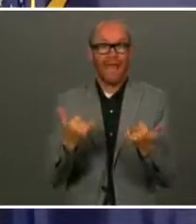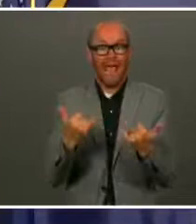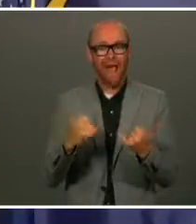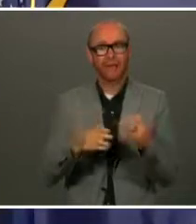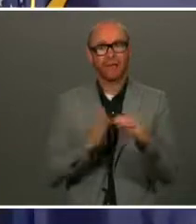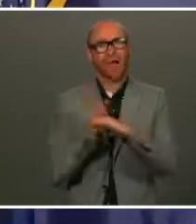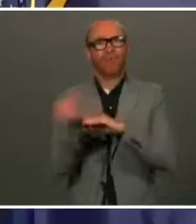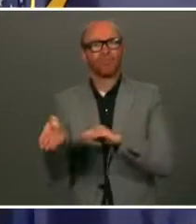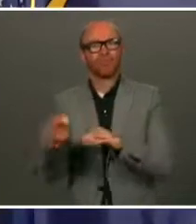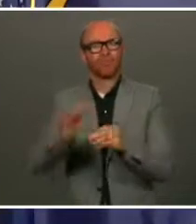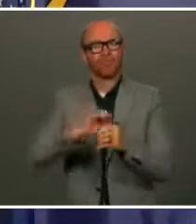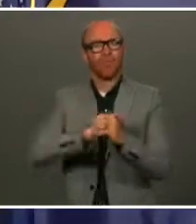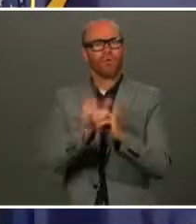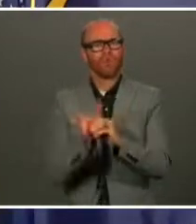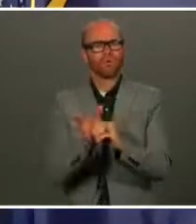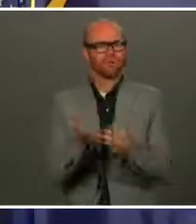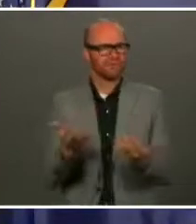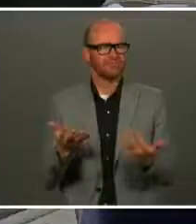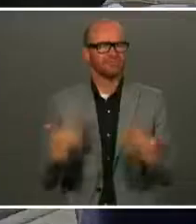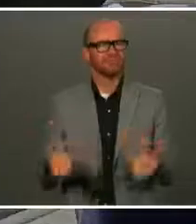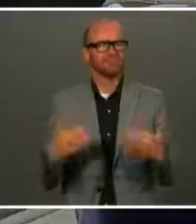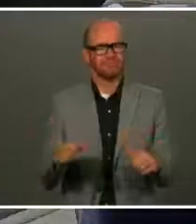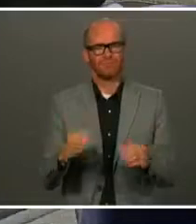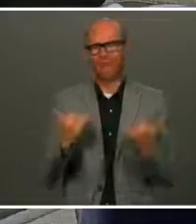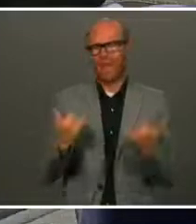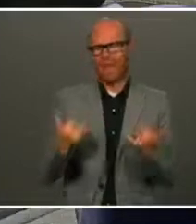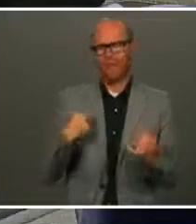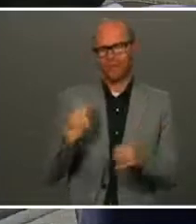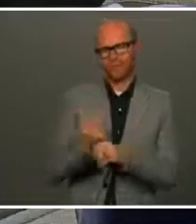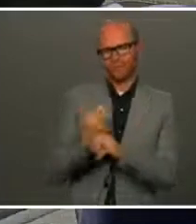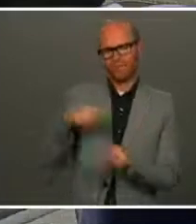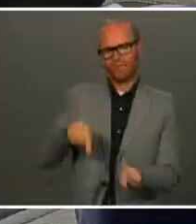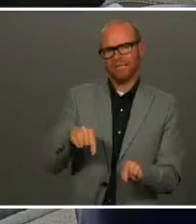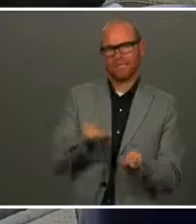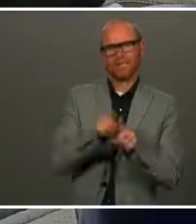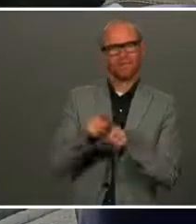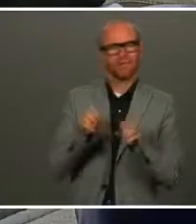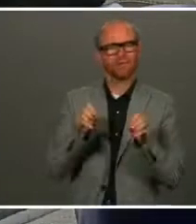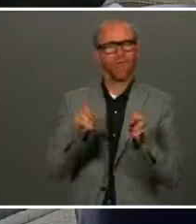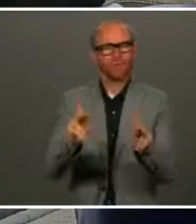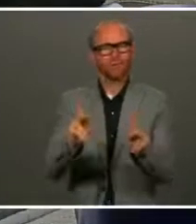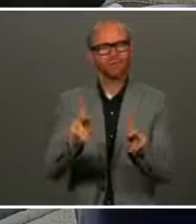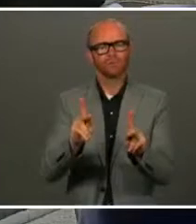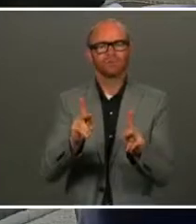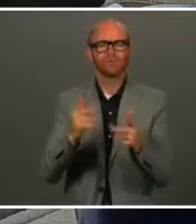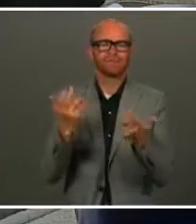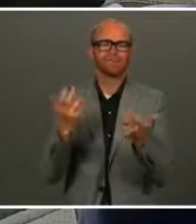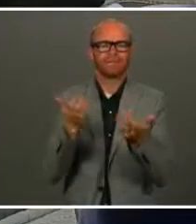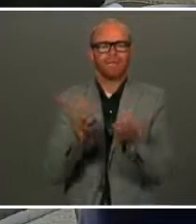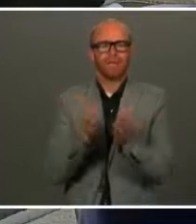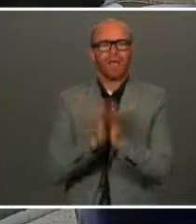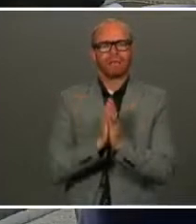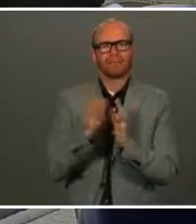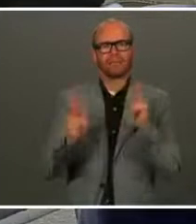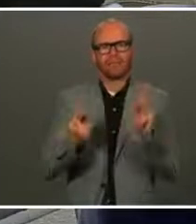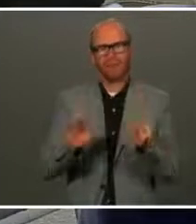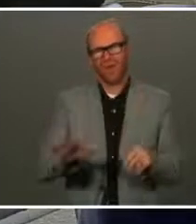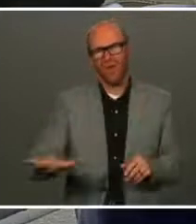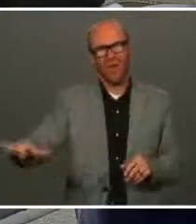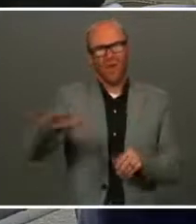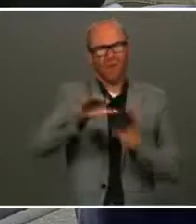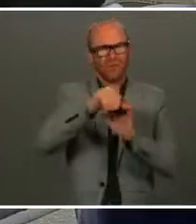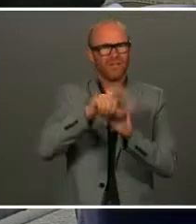pandemic. And so if I might just use this as an opportunity to ask people in the state of